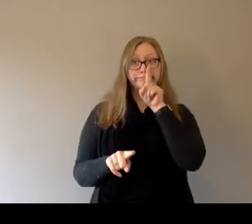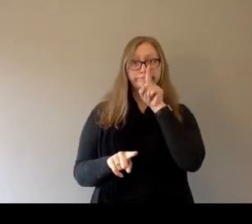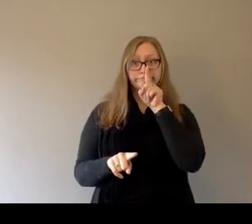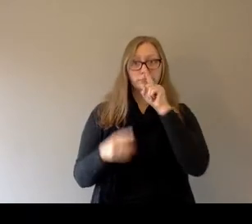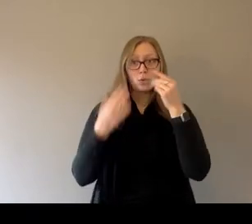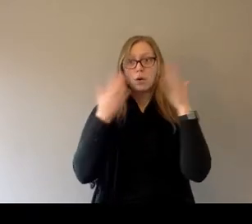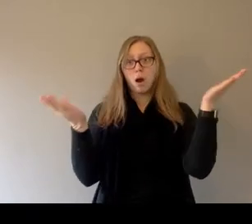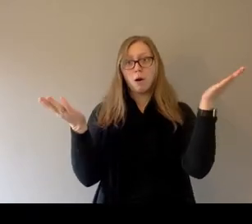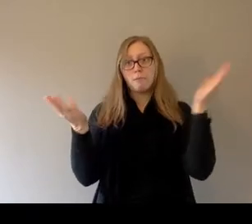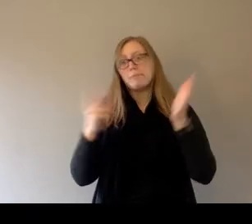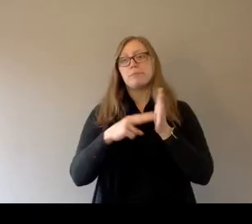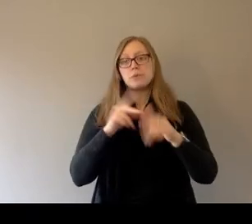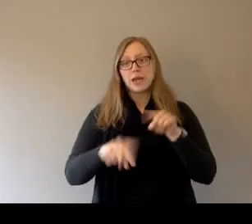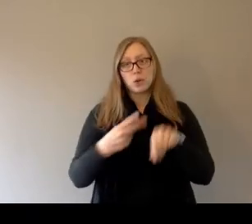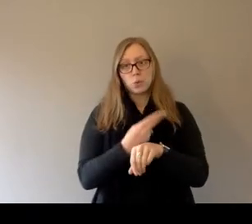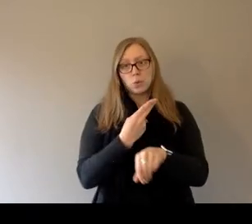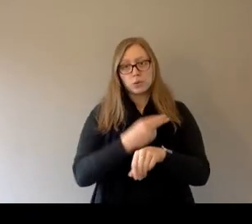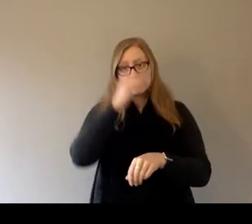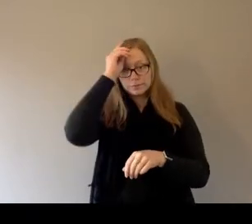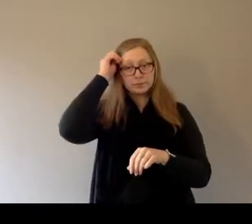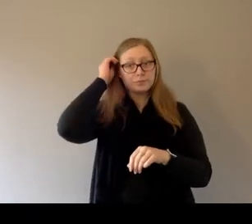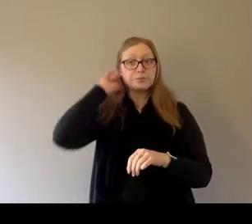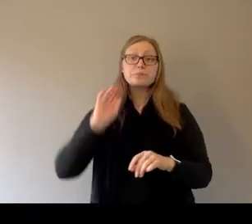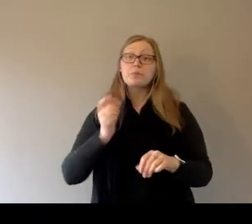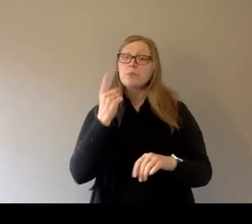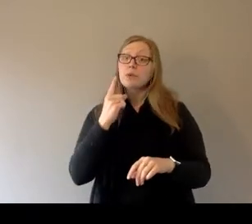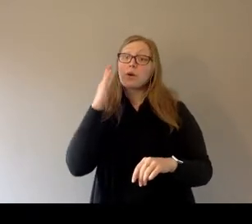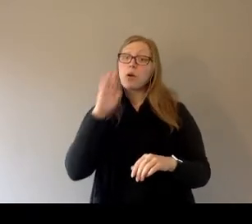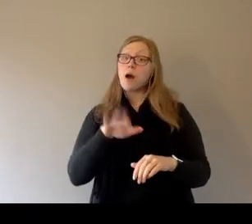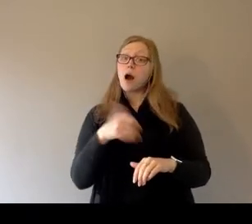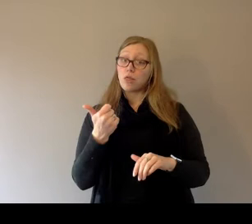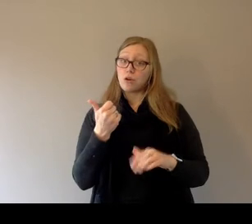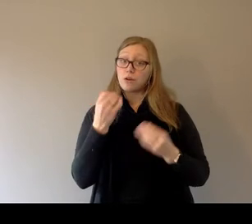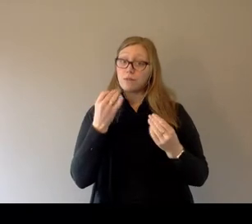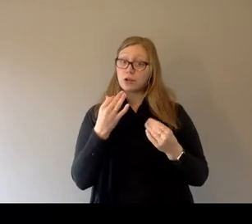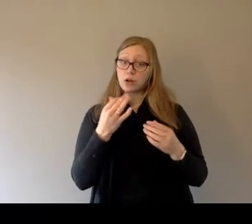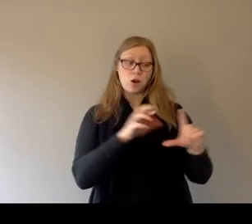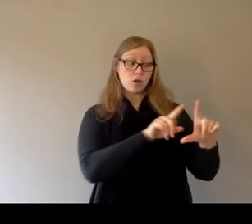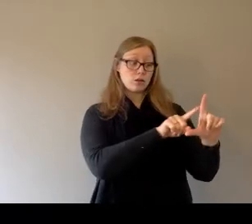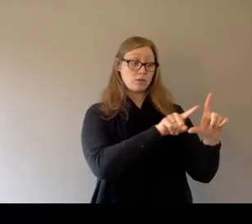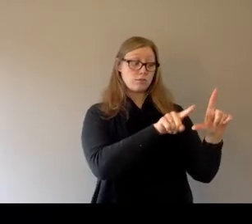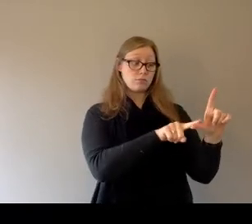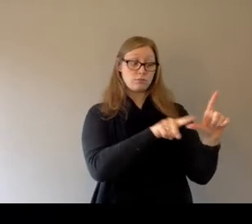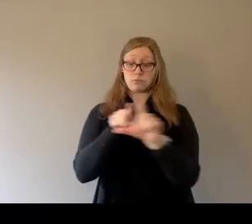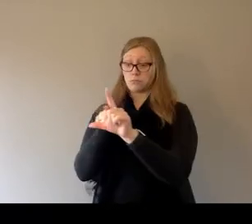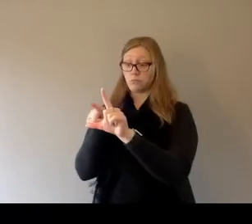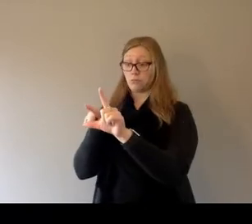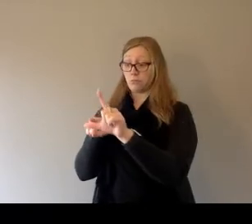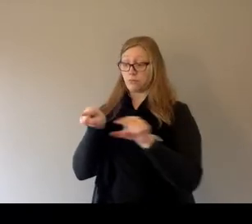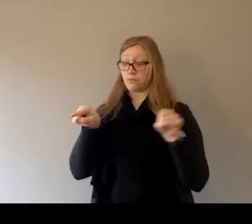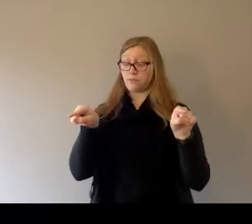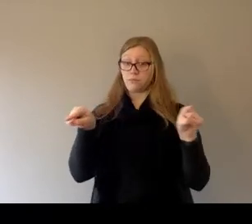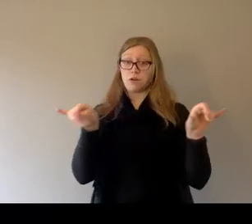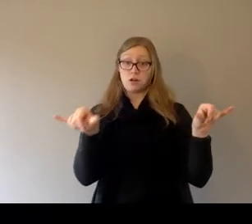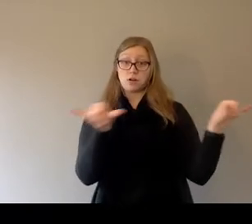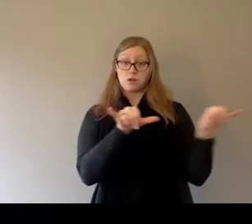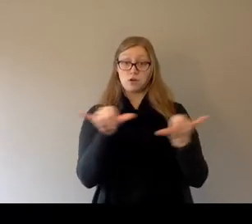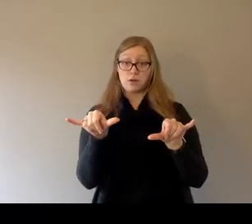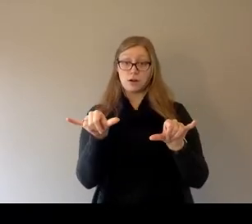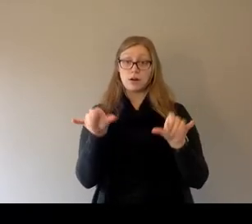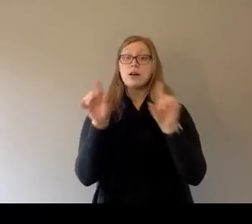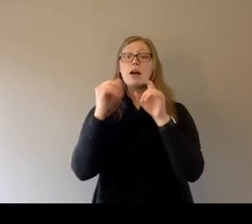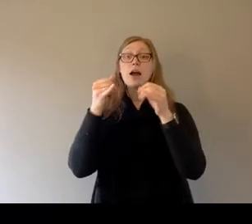do know some other information. So we know that right angles are congruent. We can see that this side, 15 feet and 15 feet,